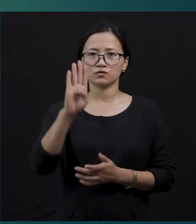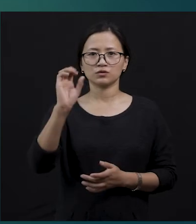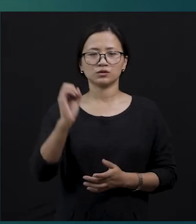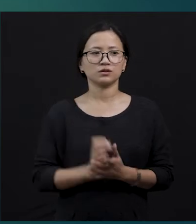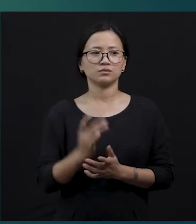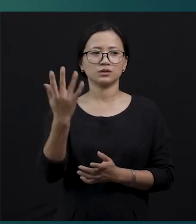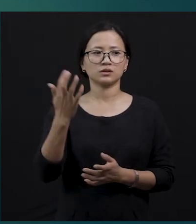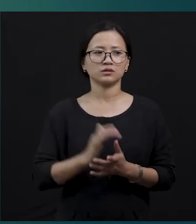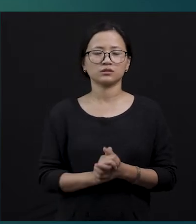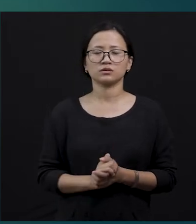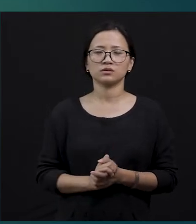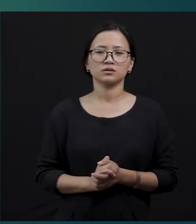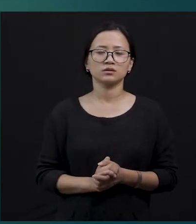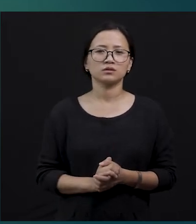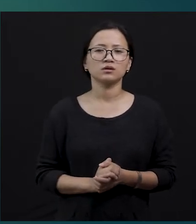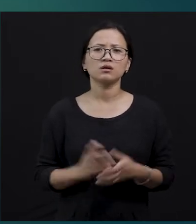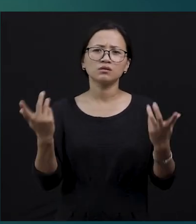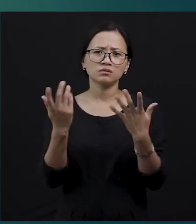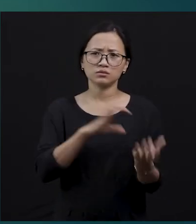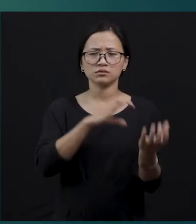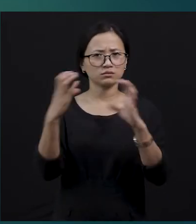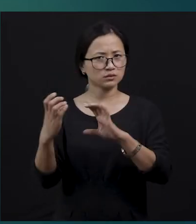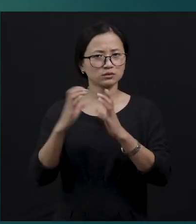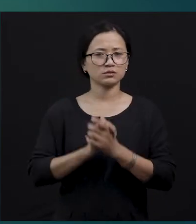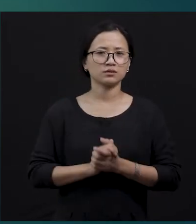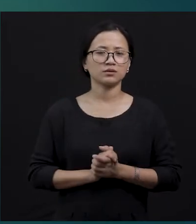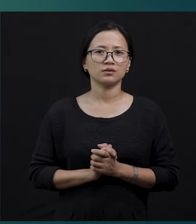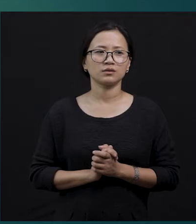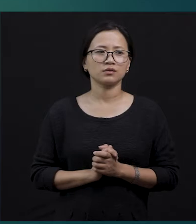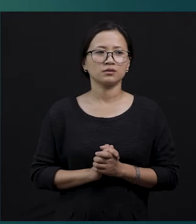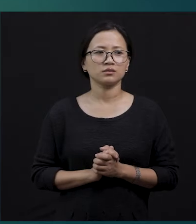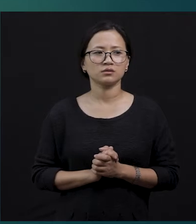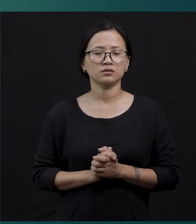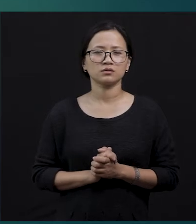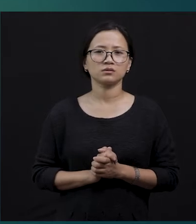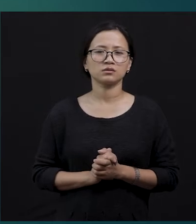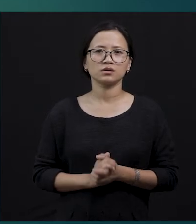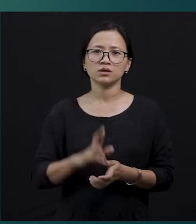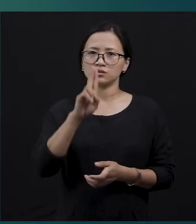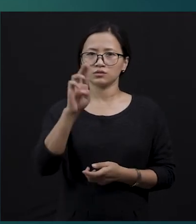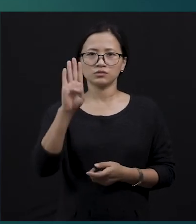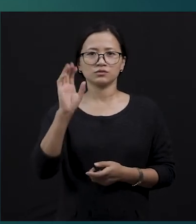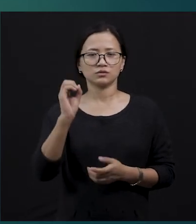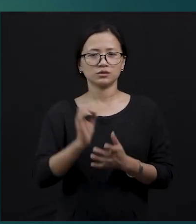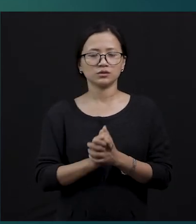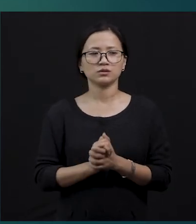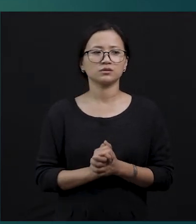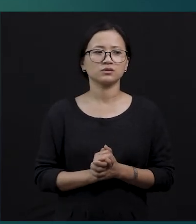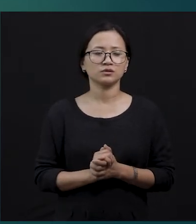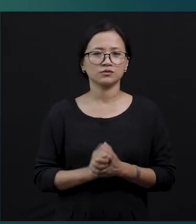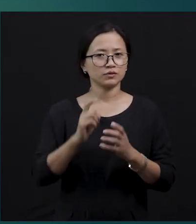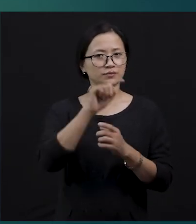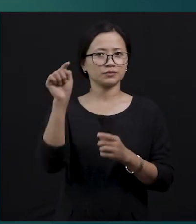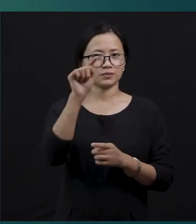is 240 minutes. Now, how you need to convert them? In order to convert them into hours,